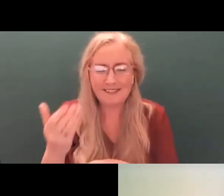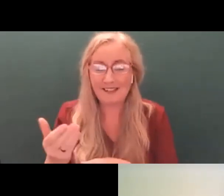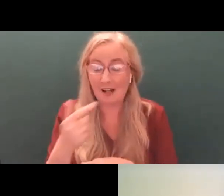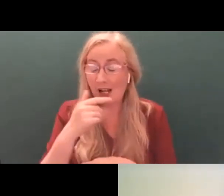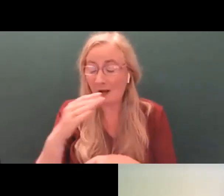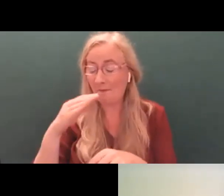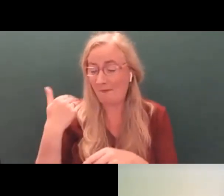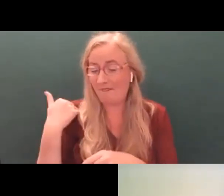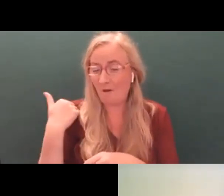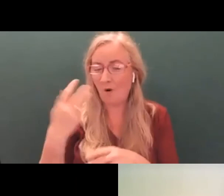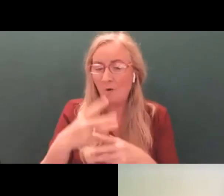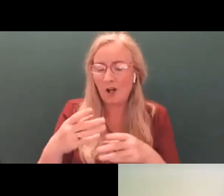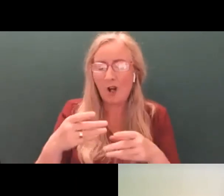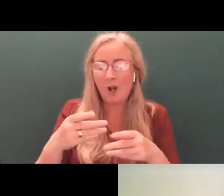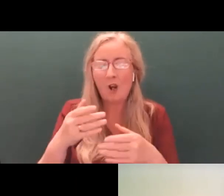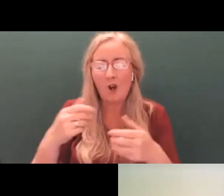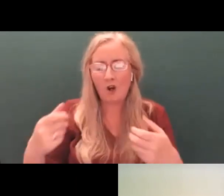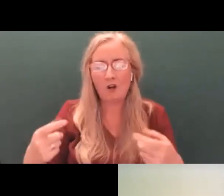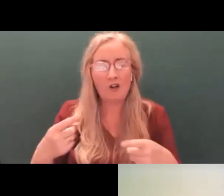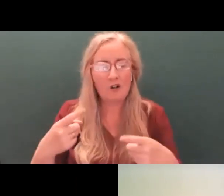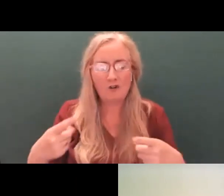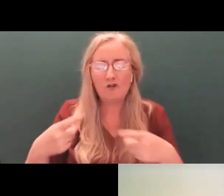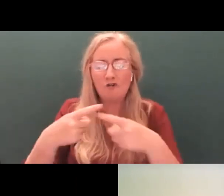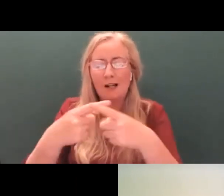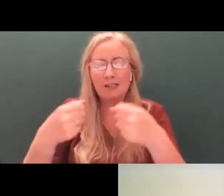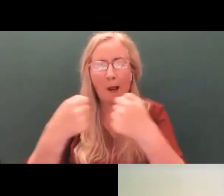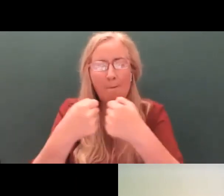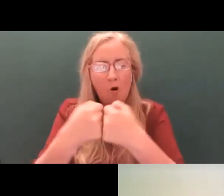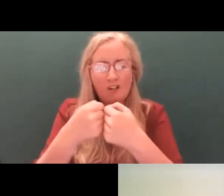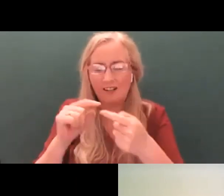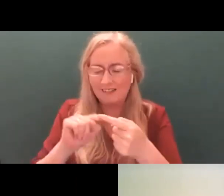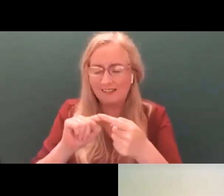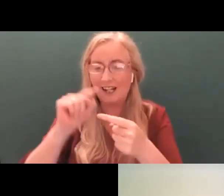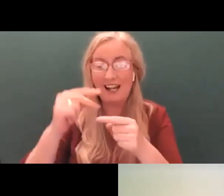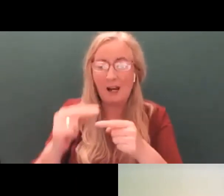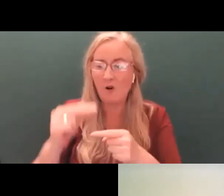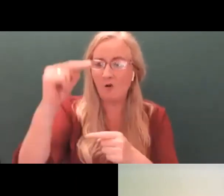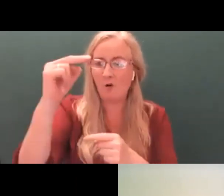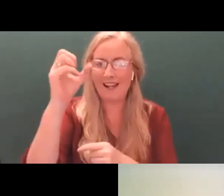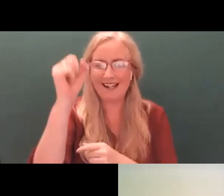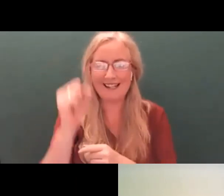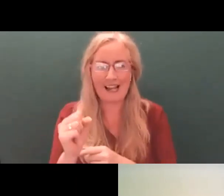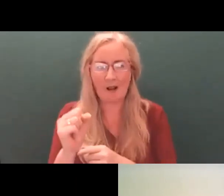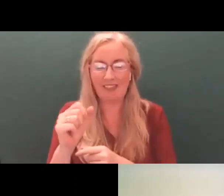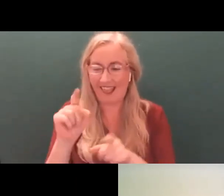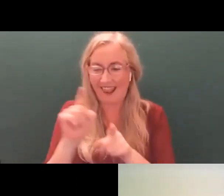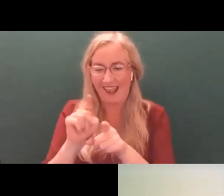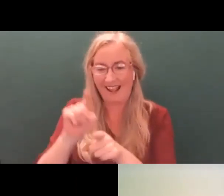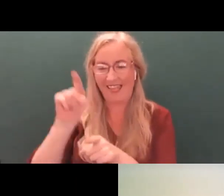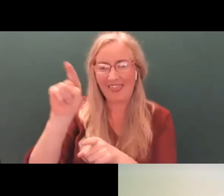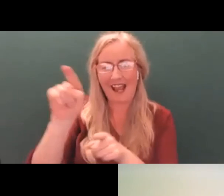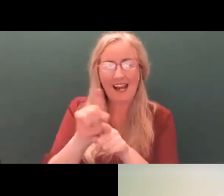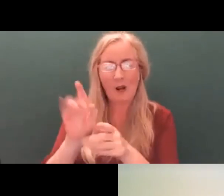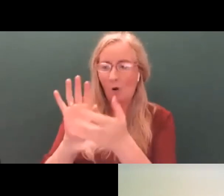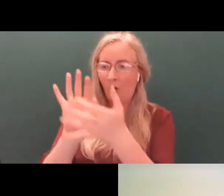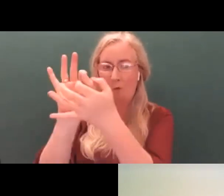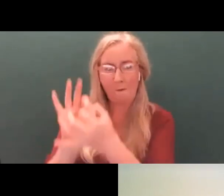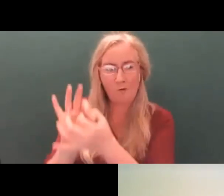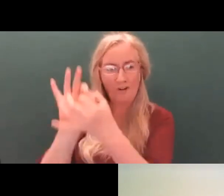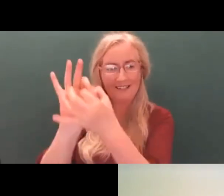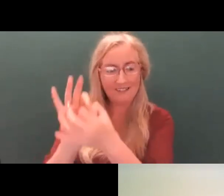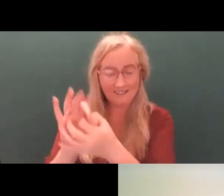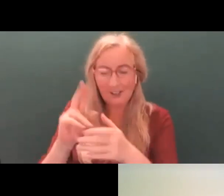on cross-border cooperative trips where you go and visit communities north and south. It's a bit like that. It's very much cooperation. So I think there's a